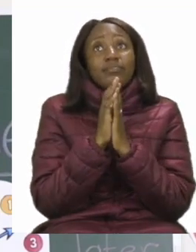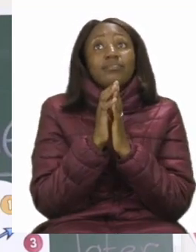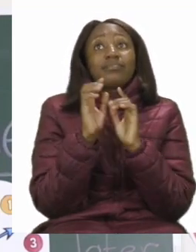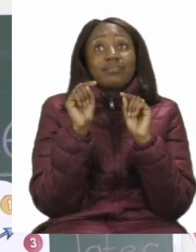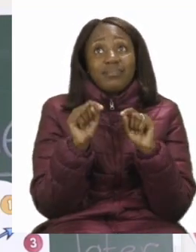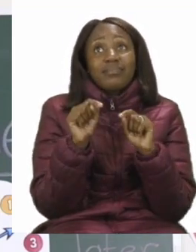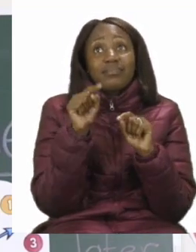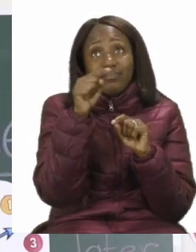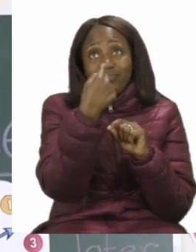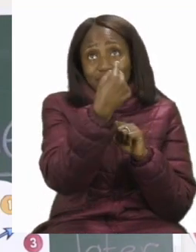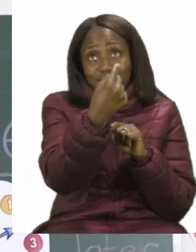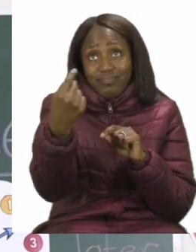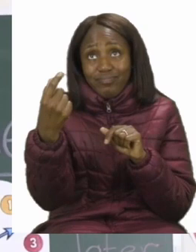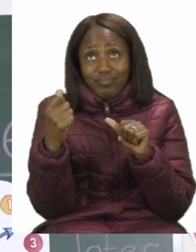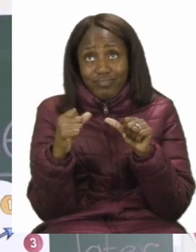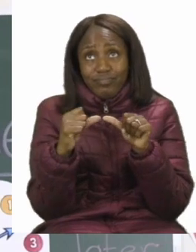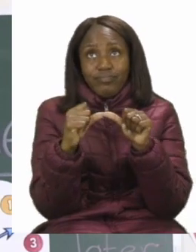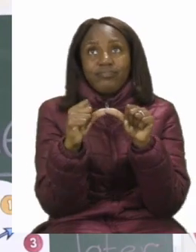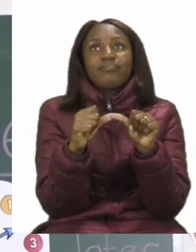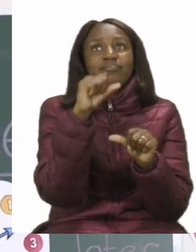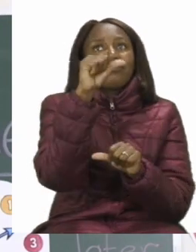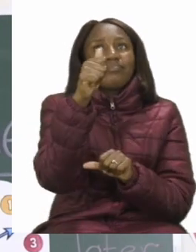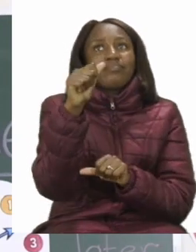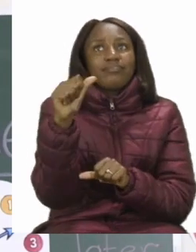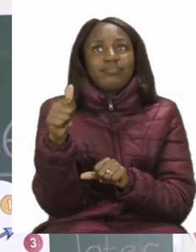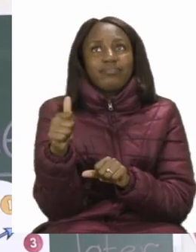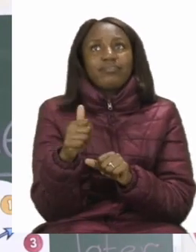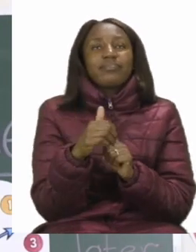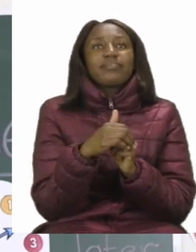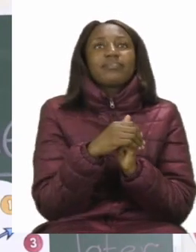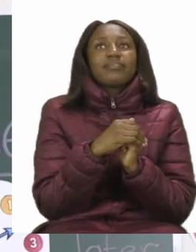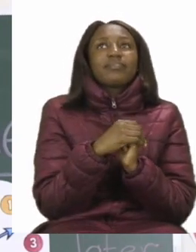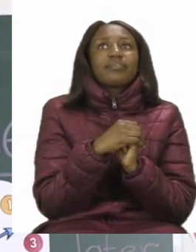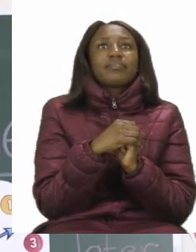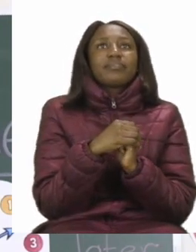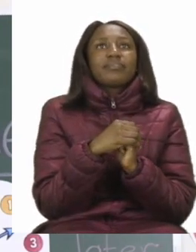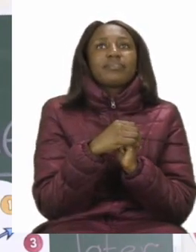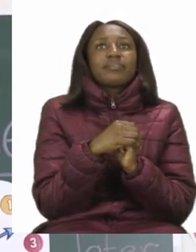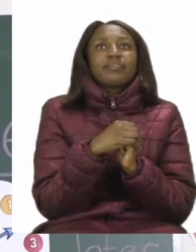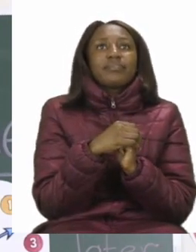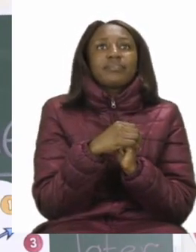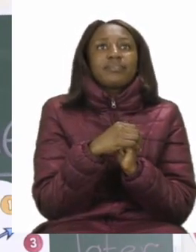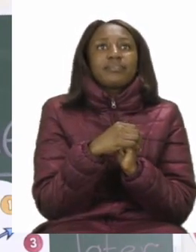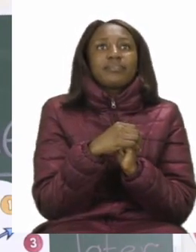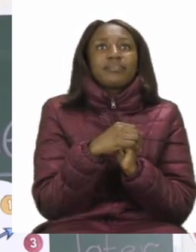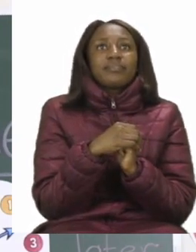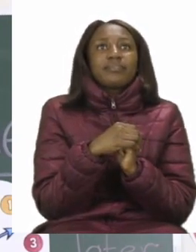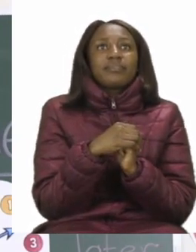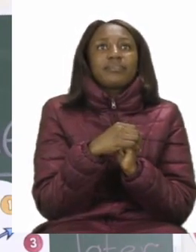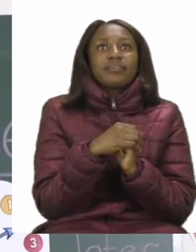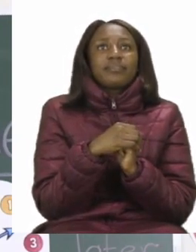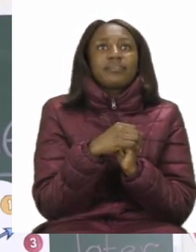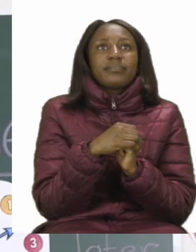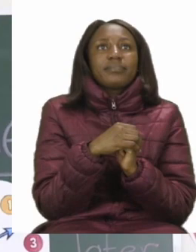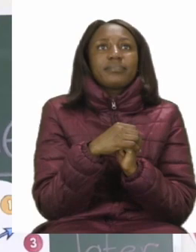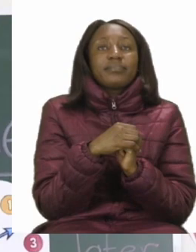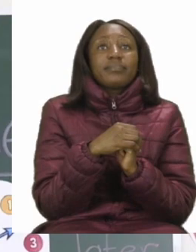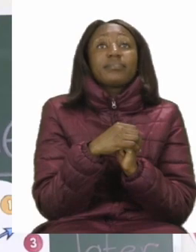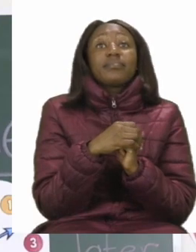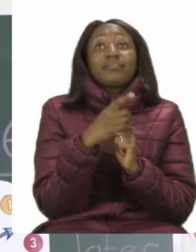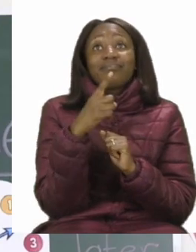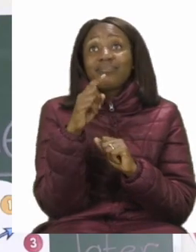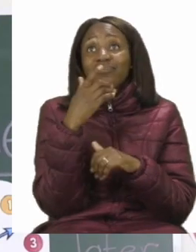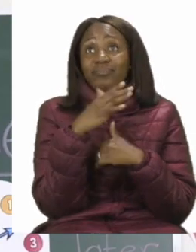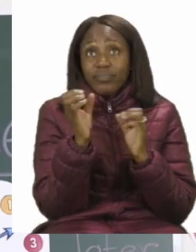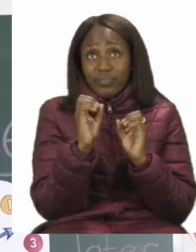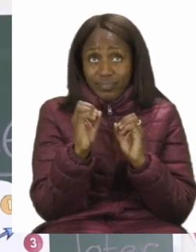you can go ahead and measure all the other lines. But we are not done yet.